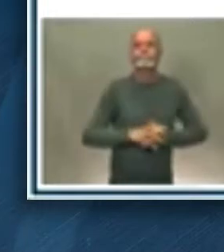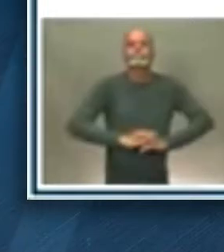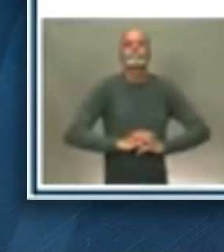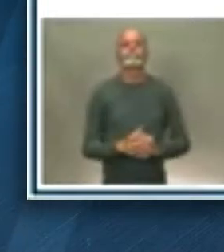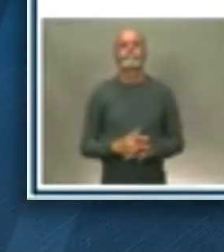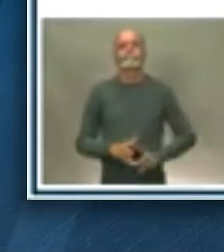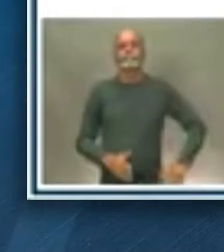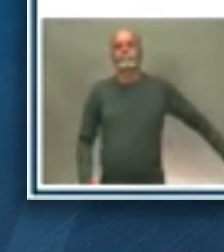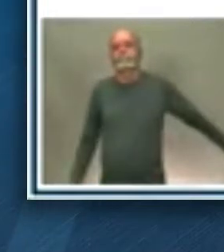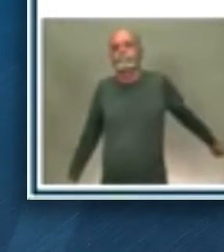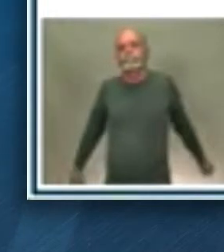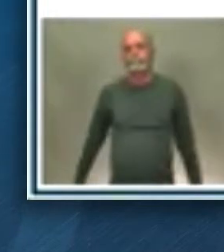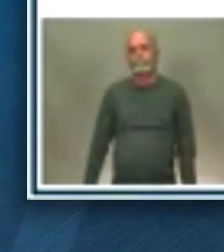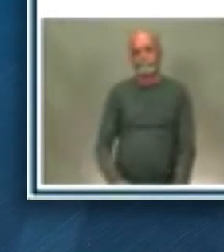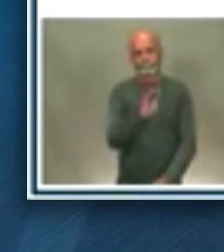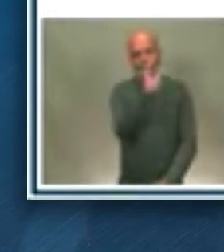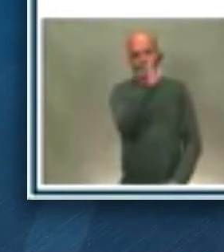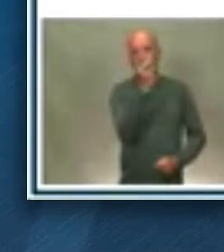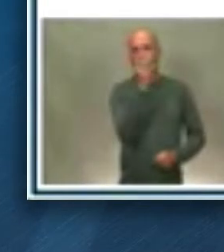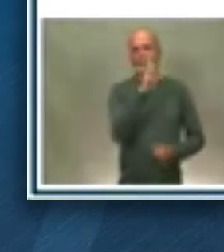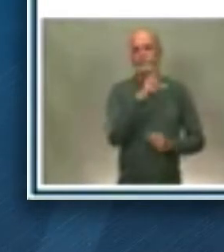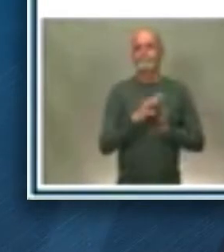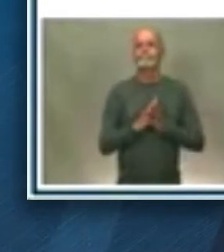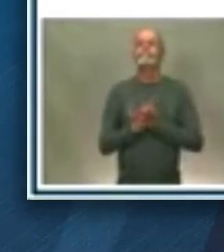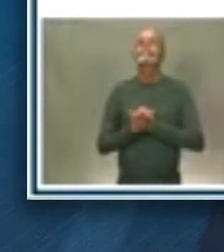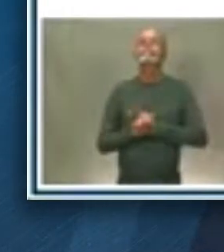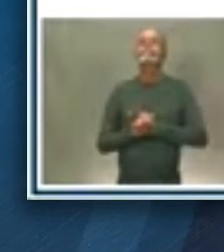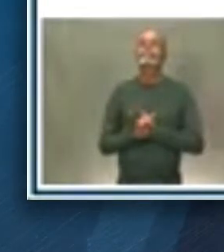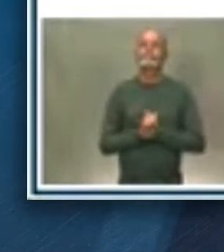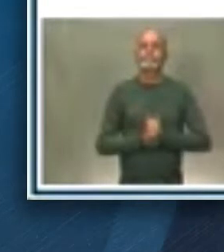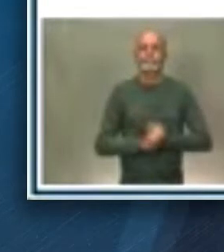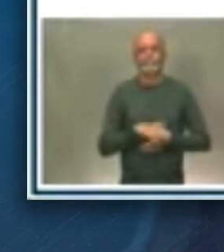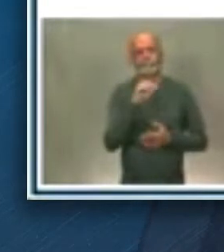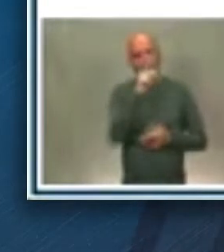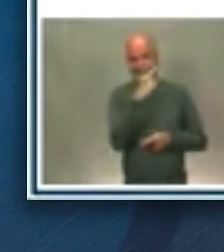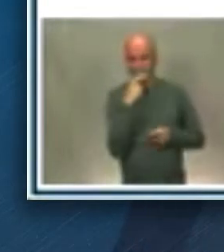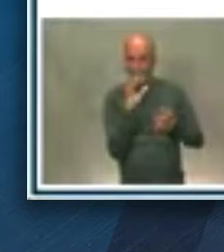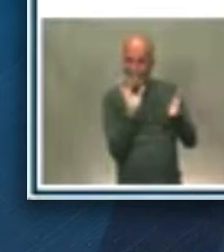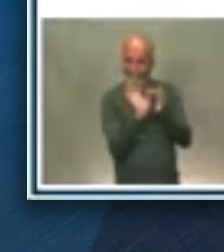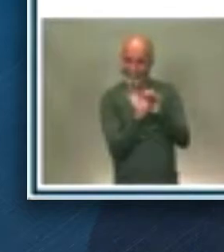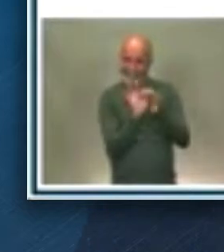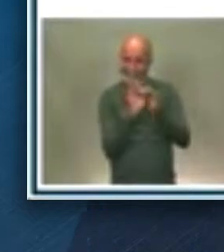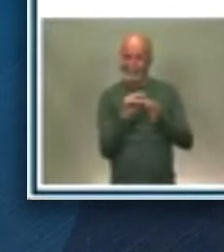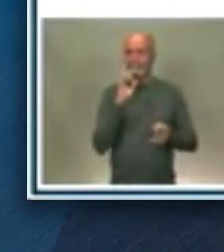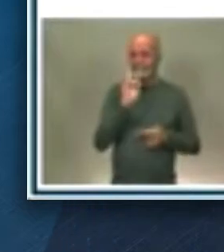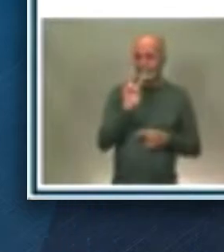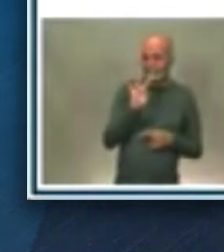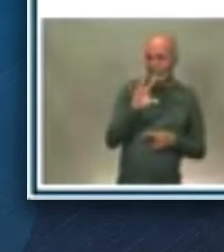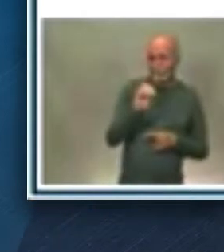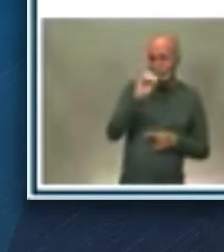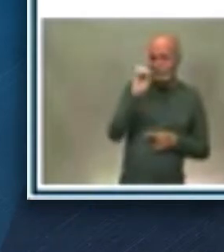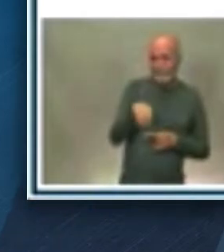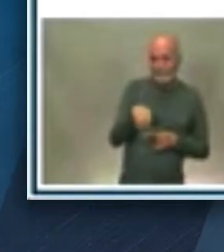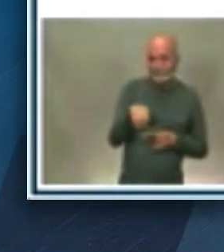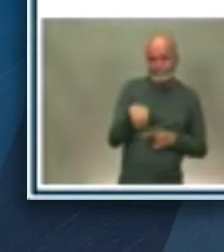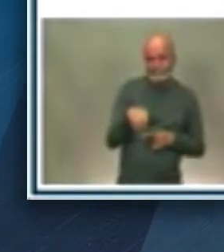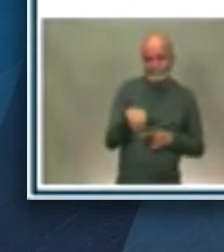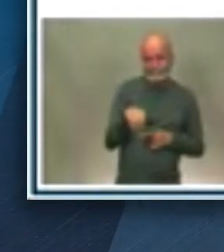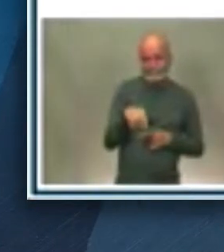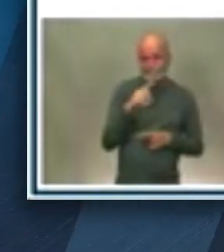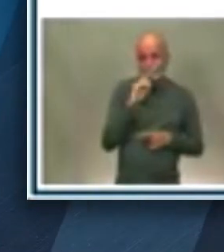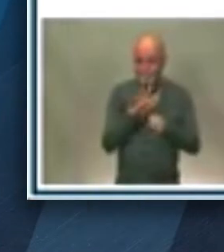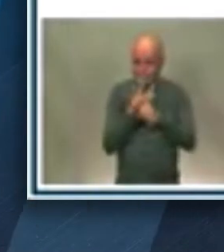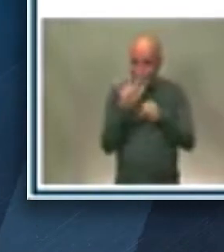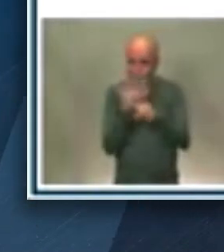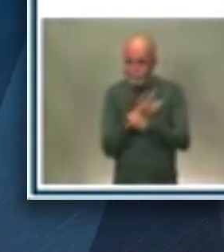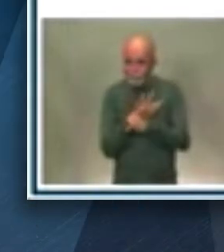you. Dr. Strang, you said you wanted to make sure that 75% of the population is fully vaccinated.